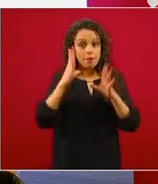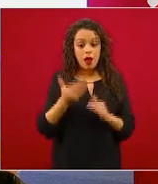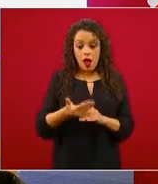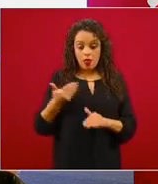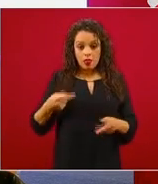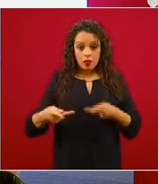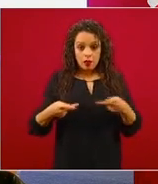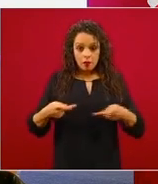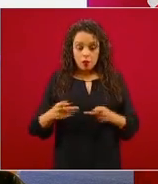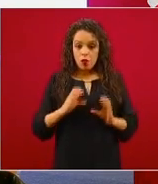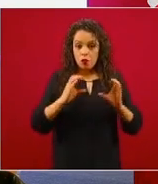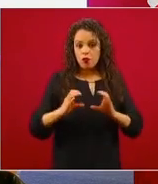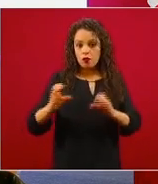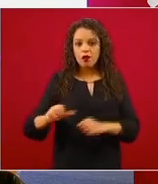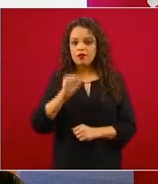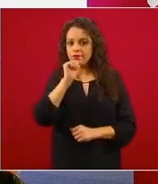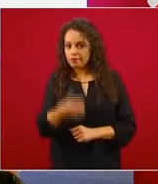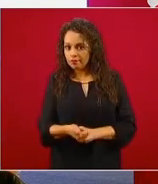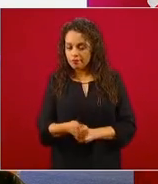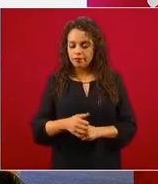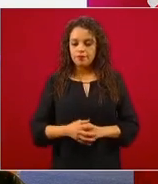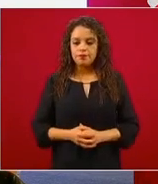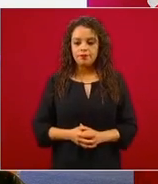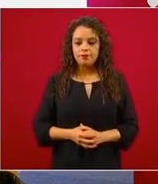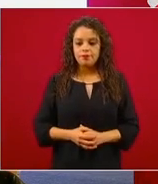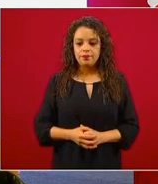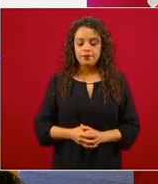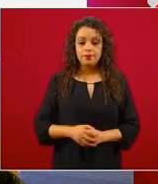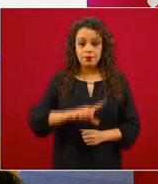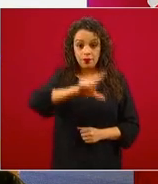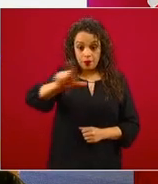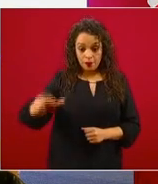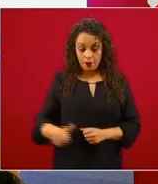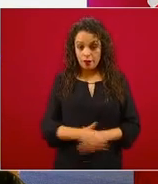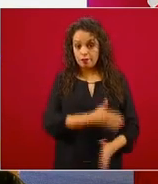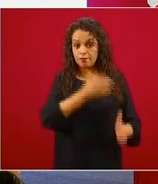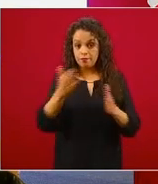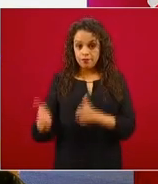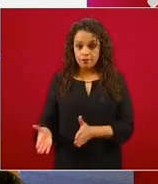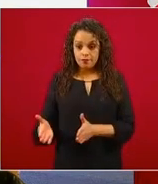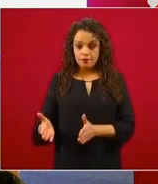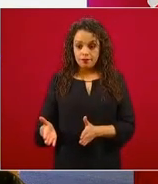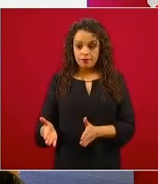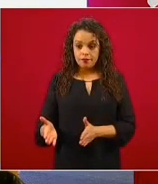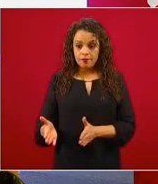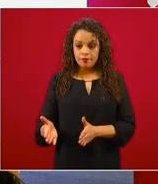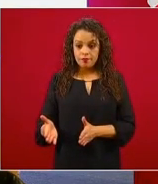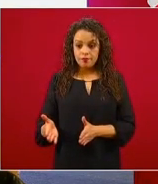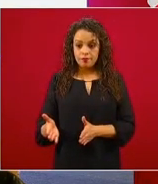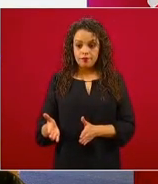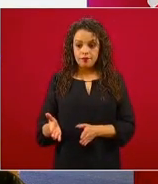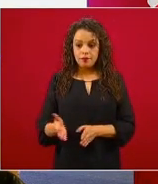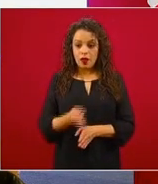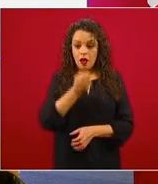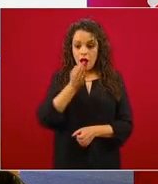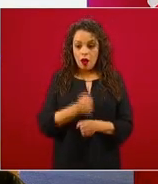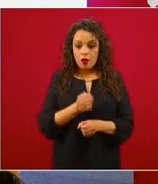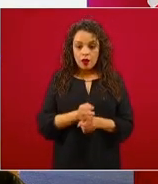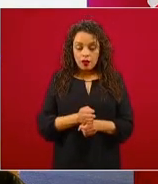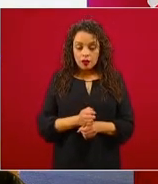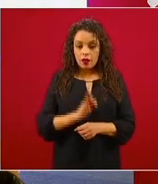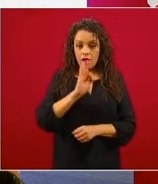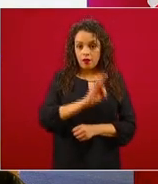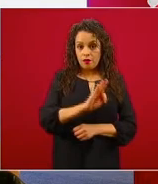happened without any sort of action. And then also let's compare